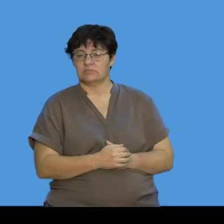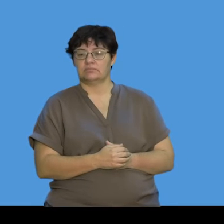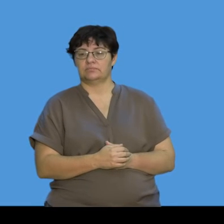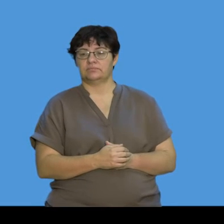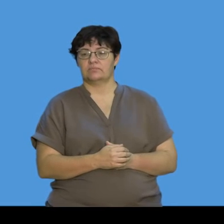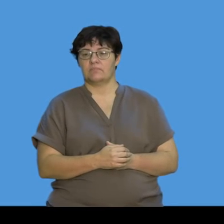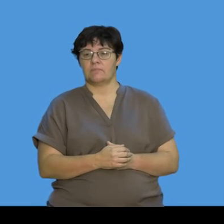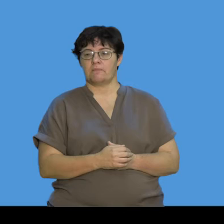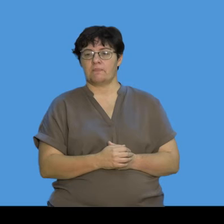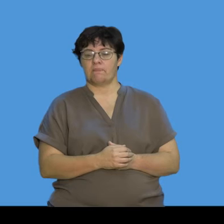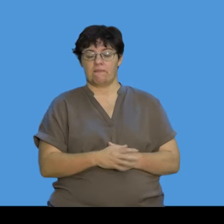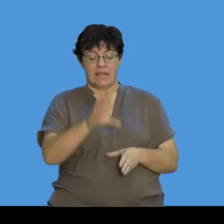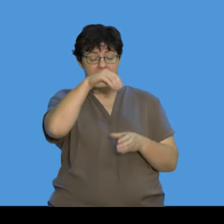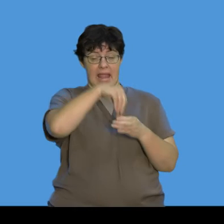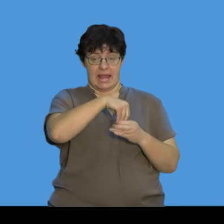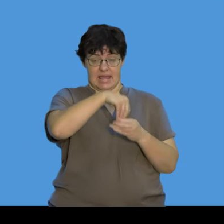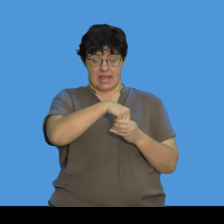I'm then going to say in